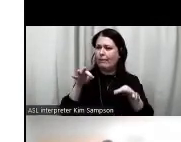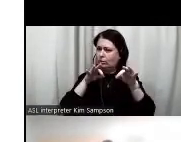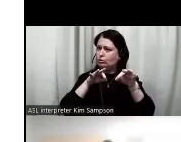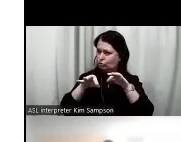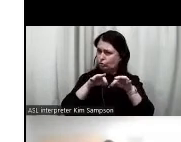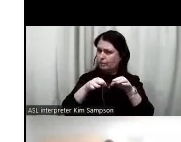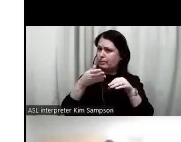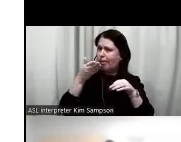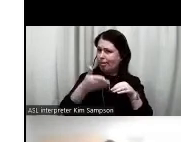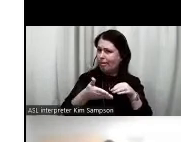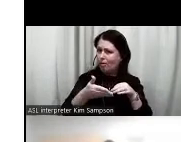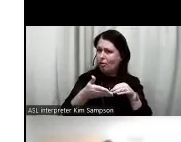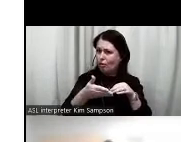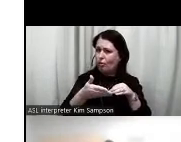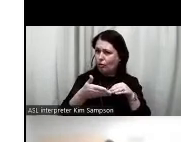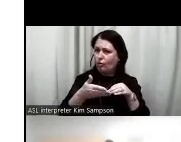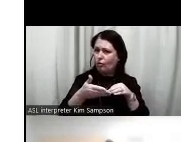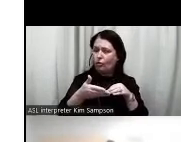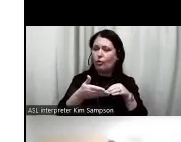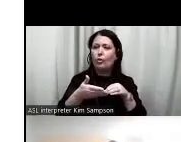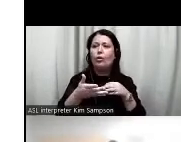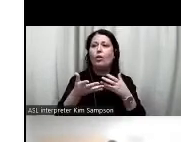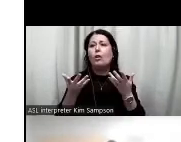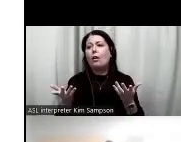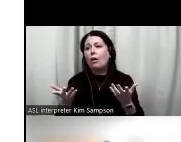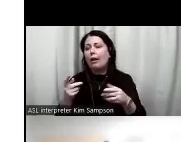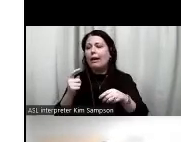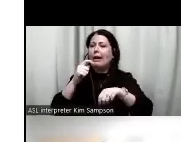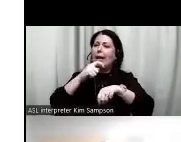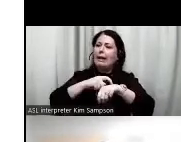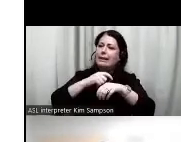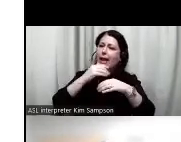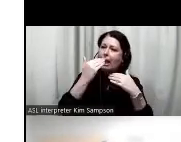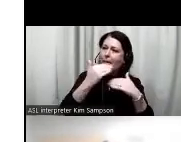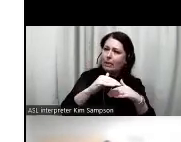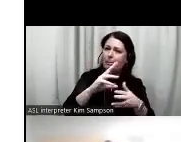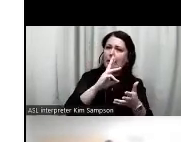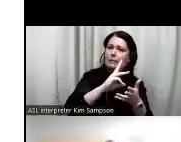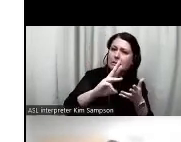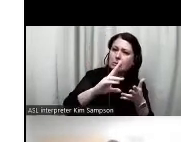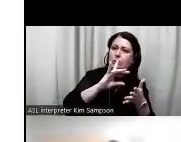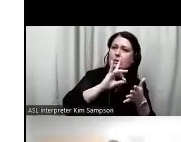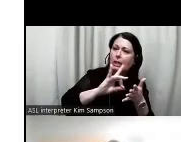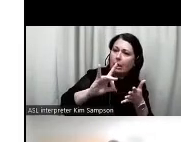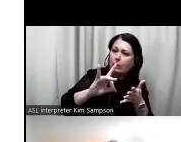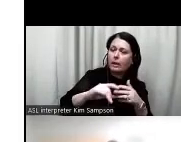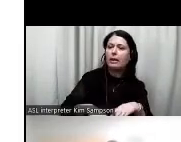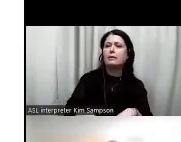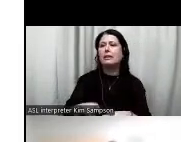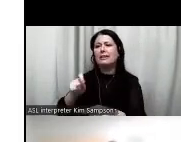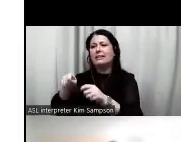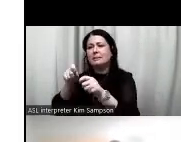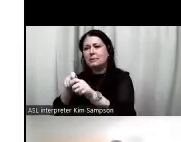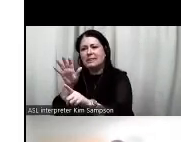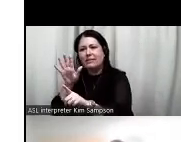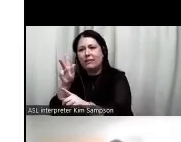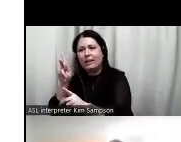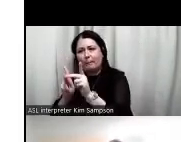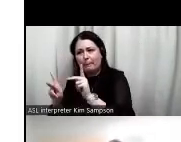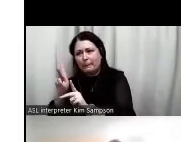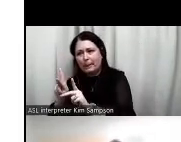description, you know, whether it's time limited, whether it's for a specific